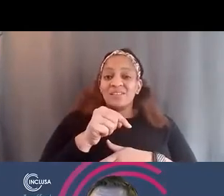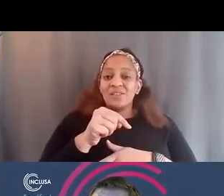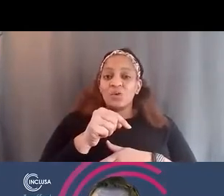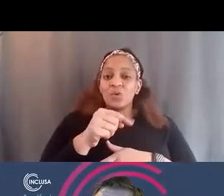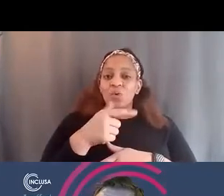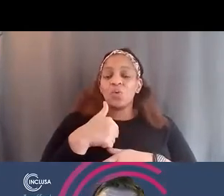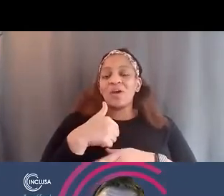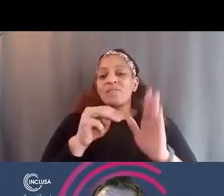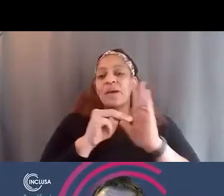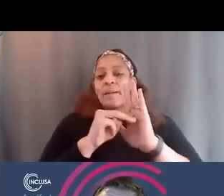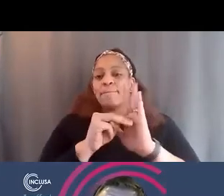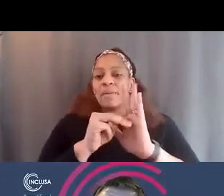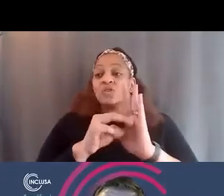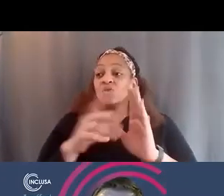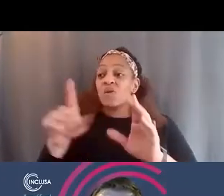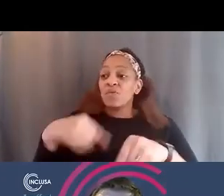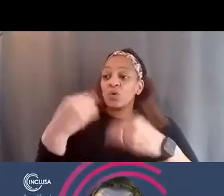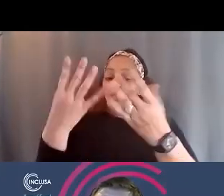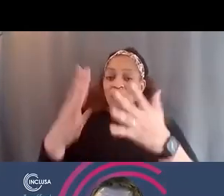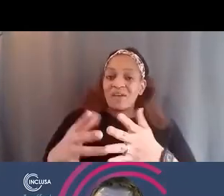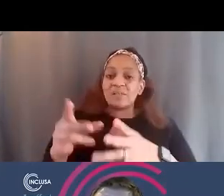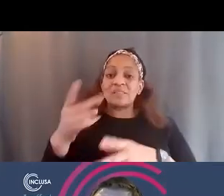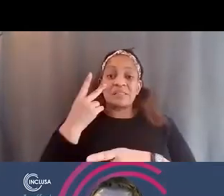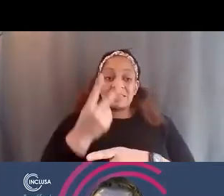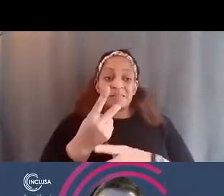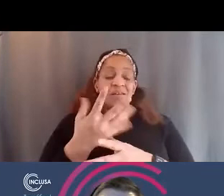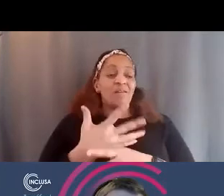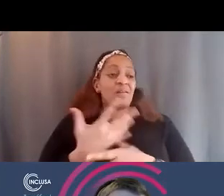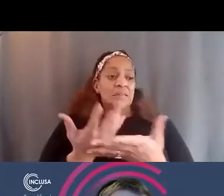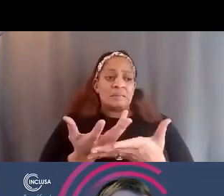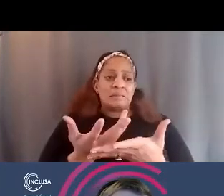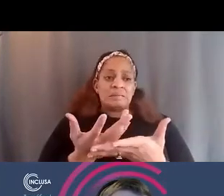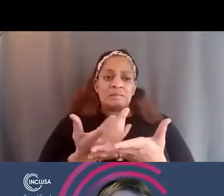catches. So if providers are truly seeing loss in